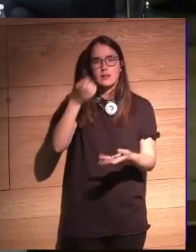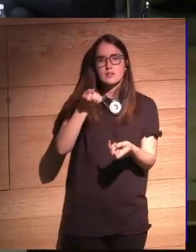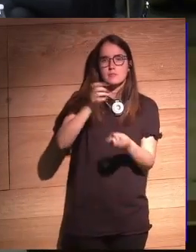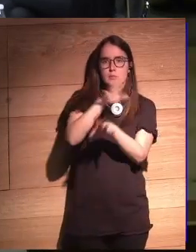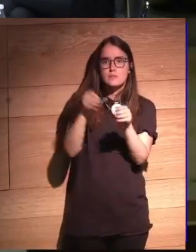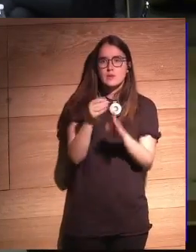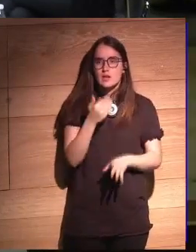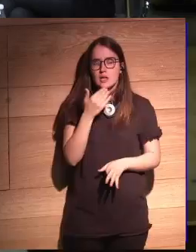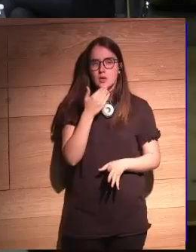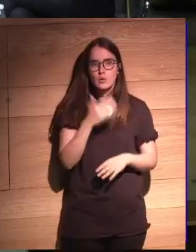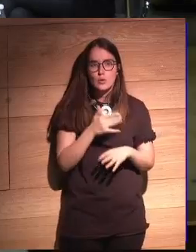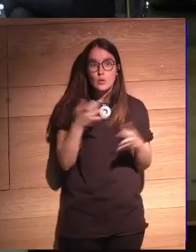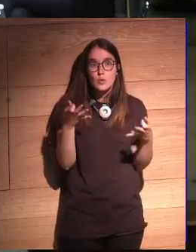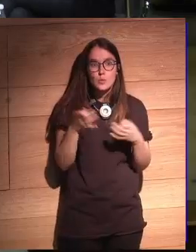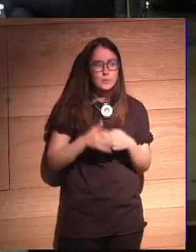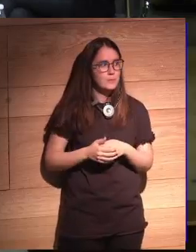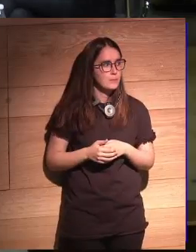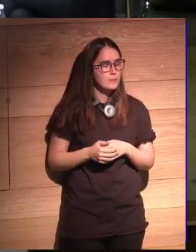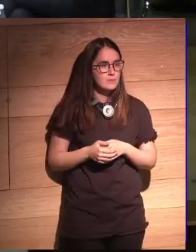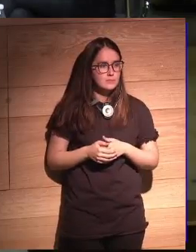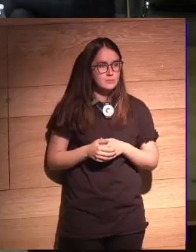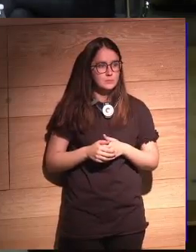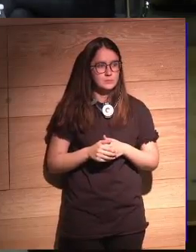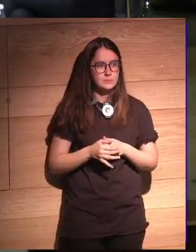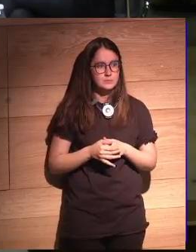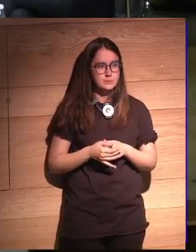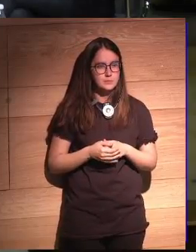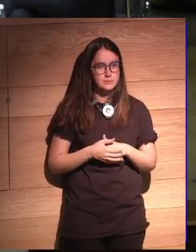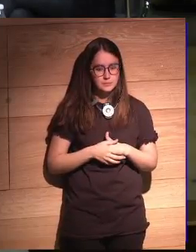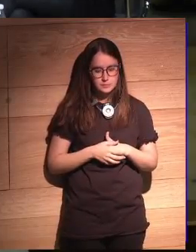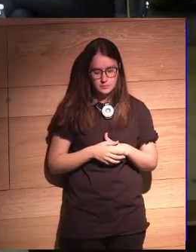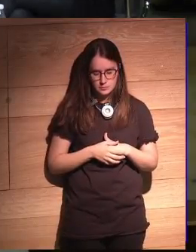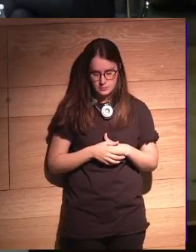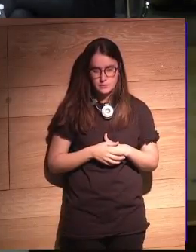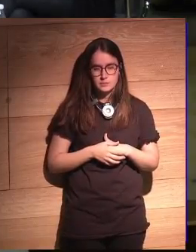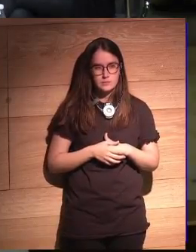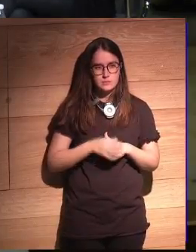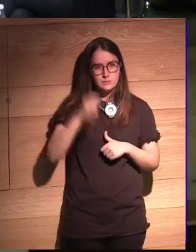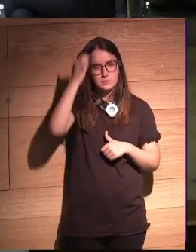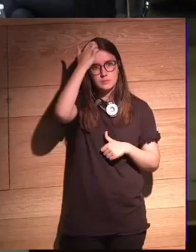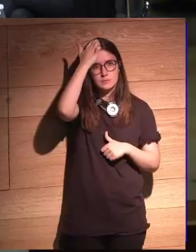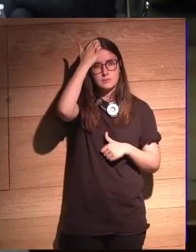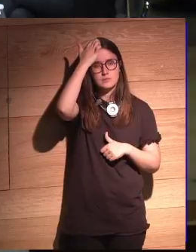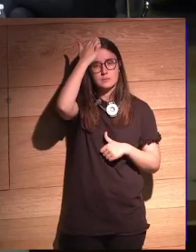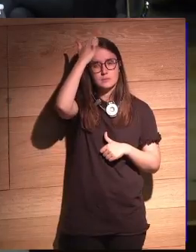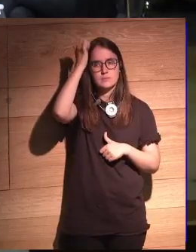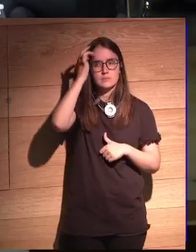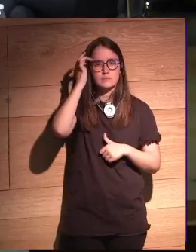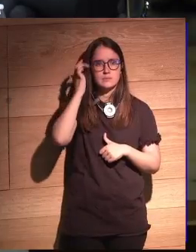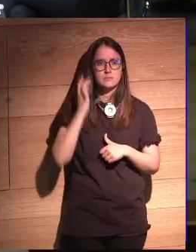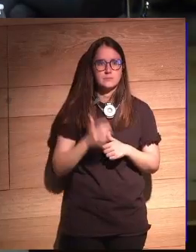things that have been mentioned in this panel, or would you like me to start? Yeah, why don't we